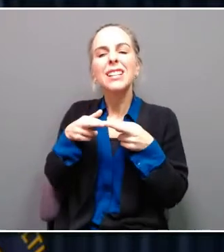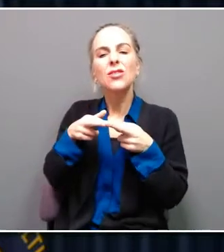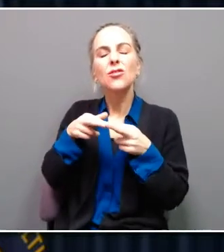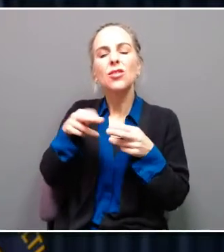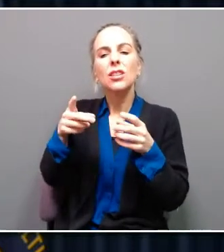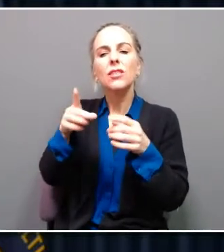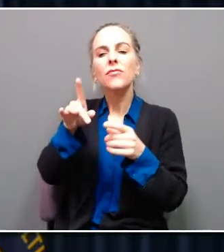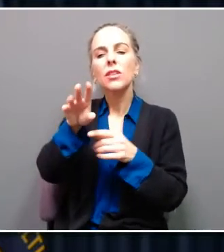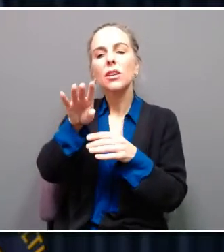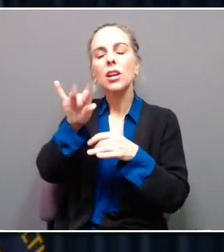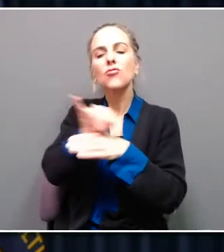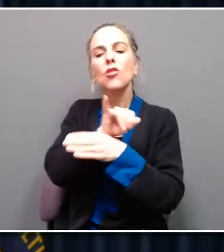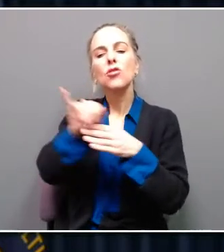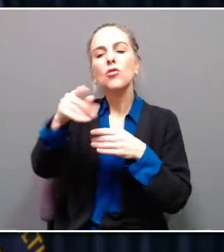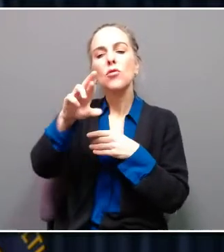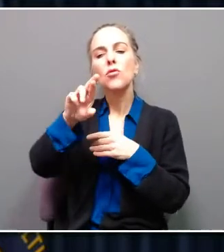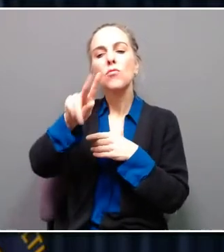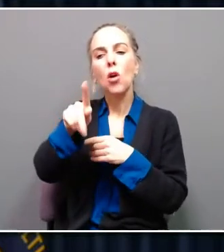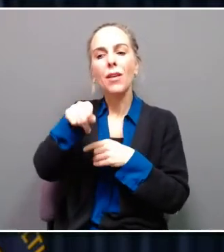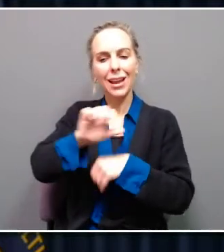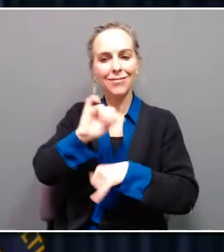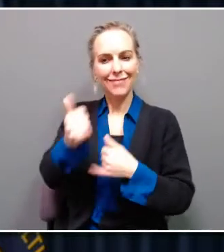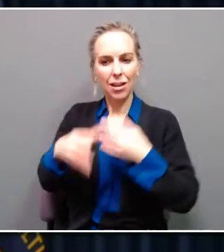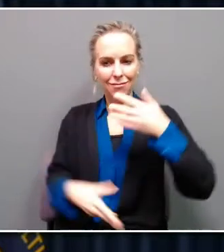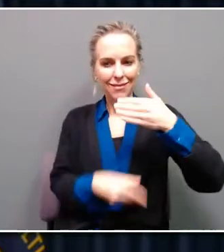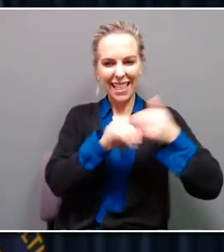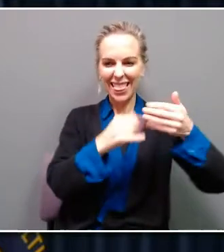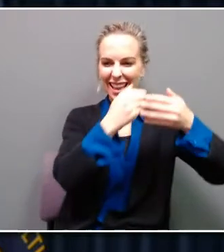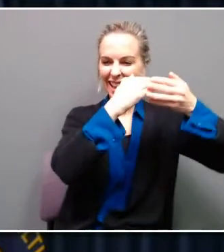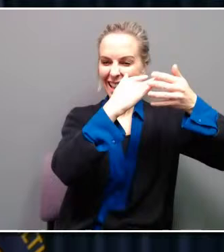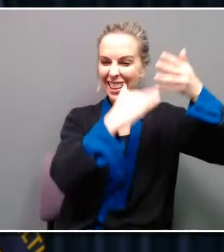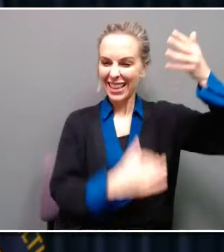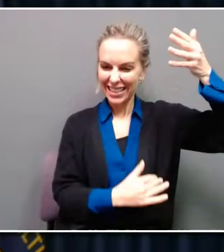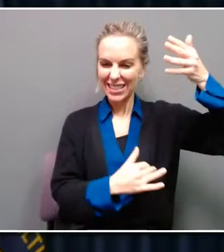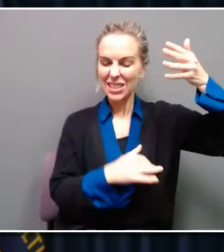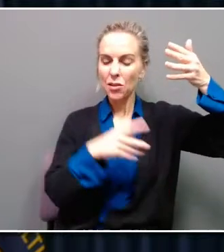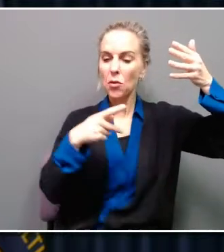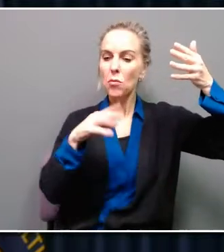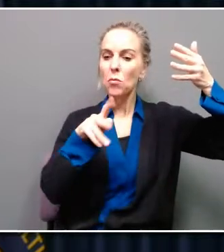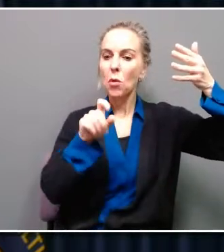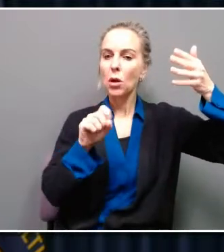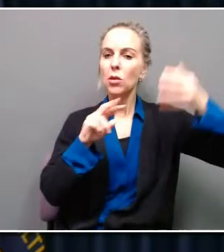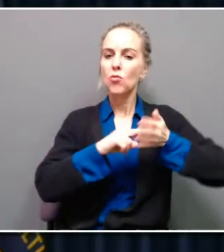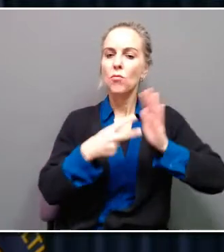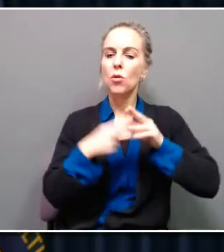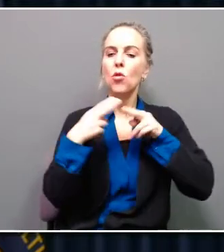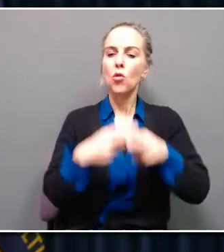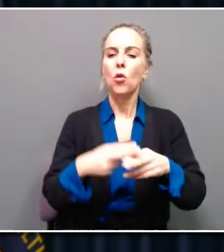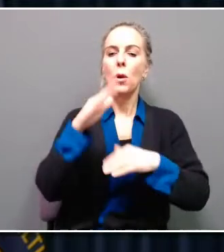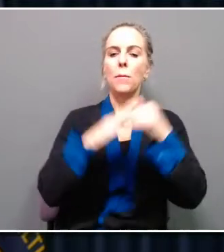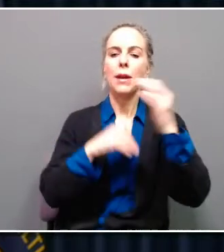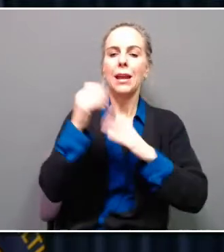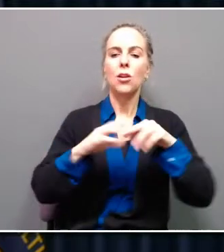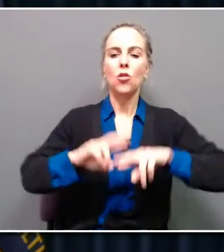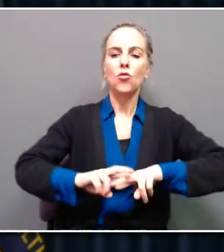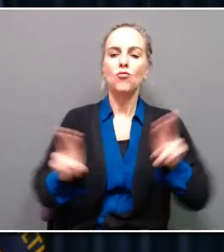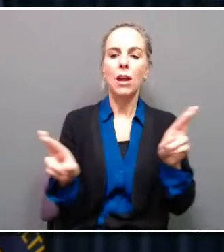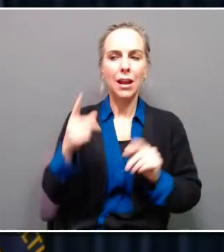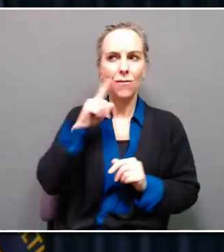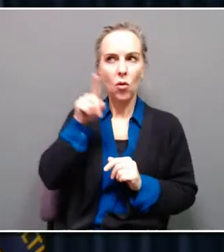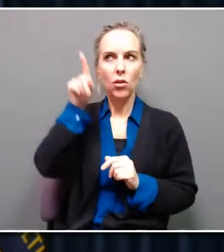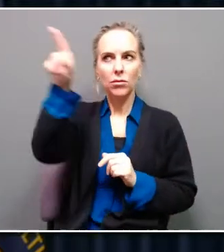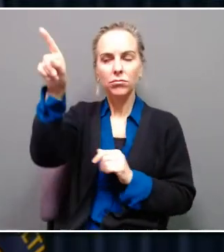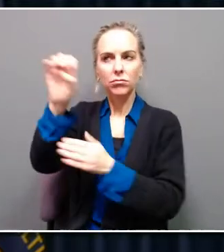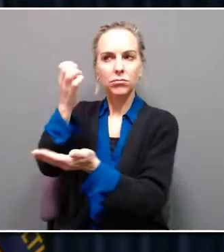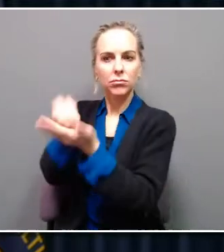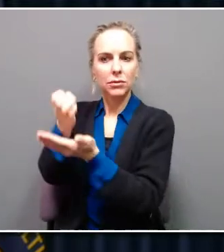state's growing list of properties certified as build ready by the Kentucky Cabinet for Economic Development. Speed to market is